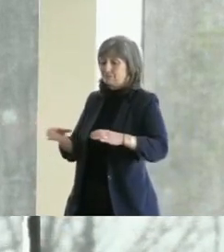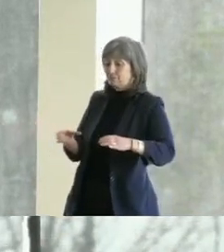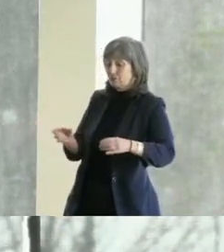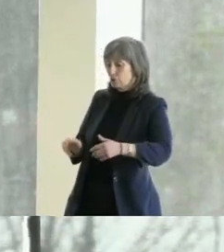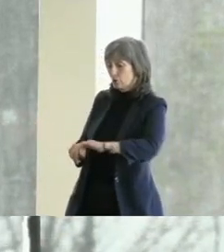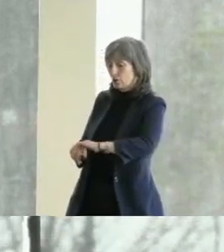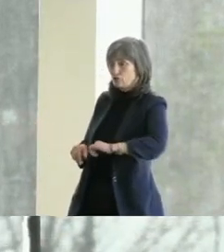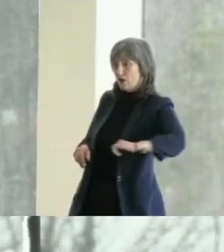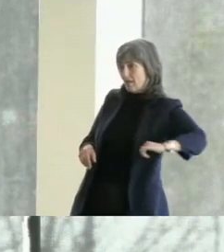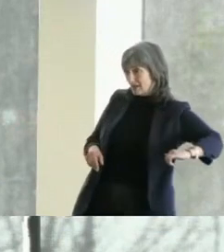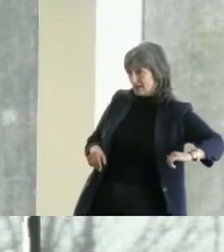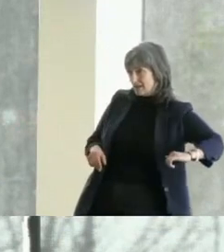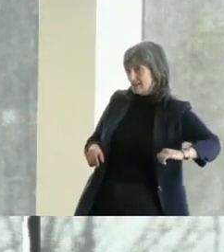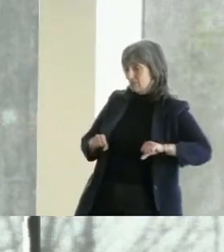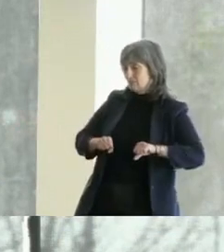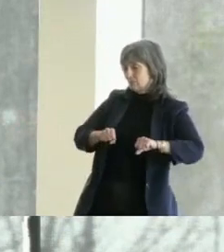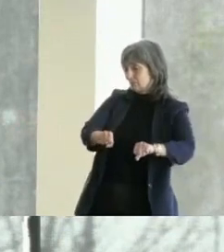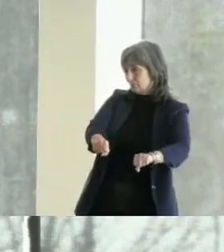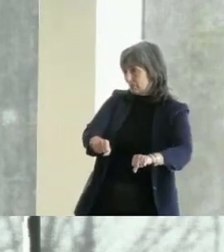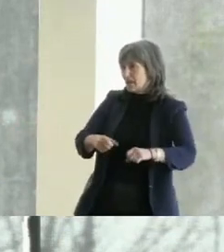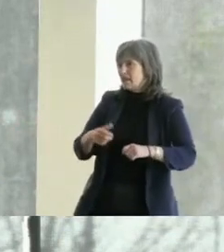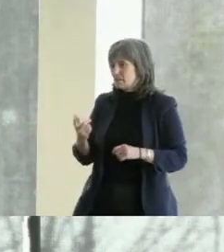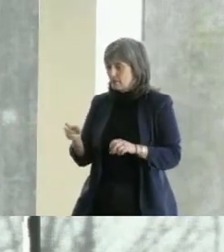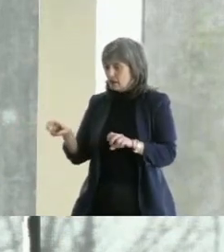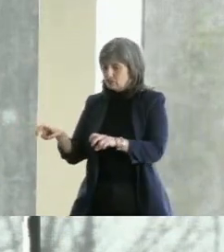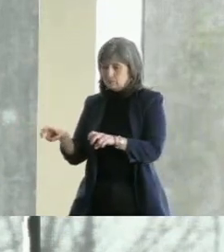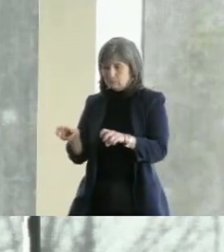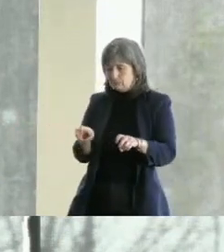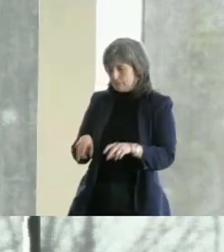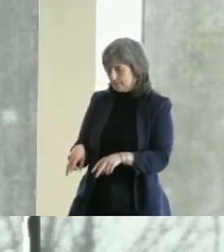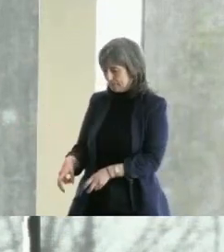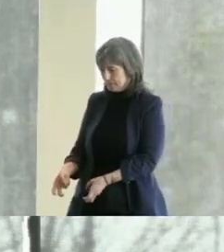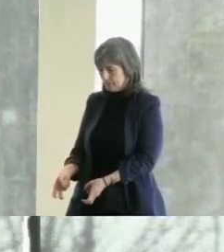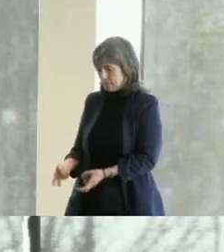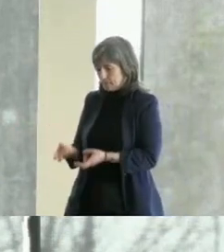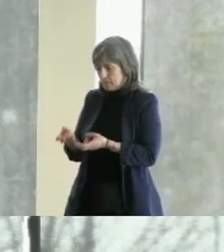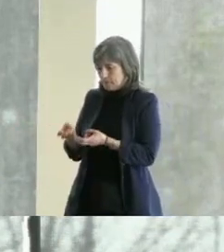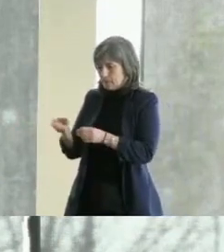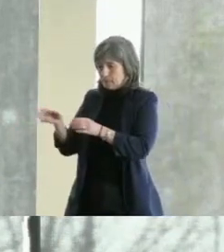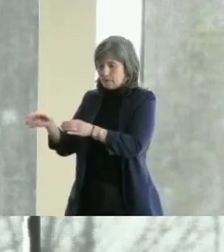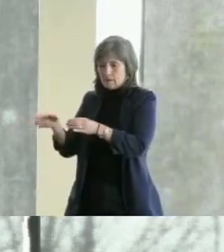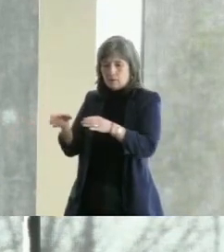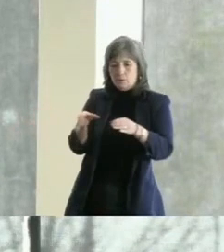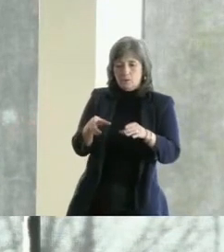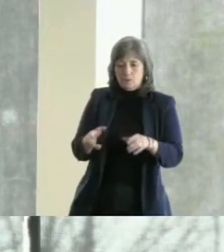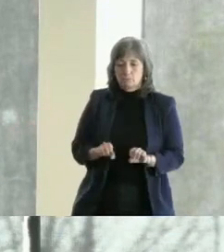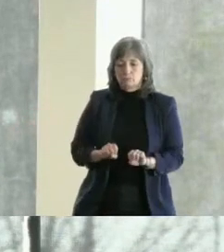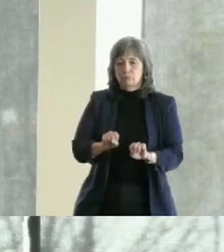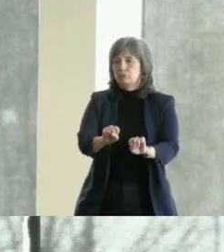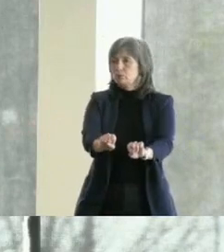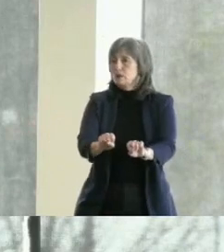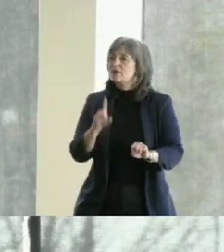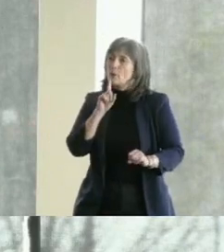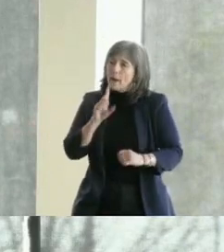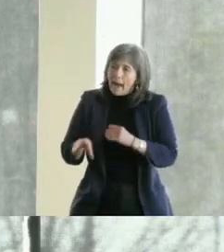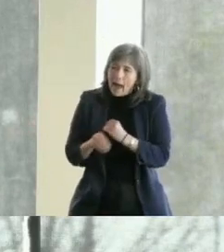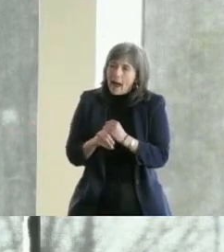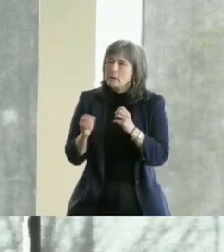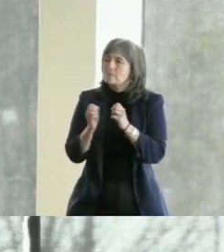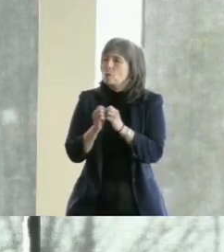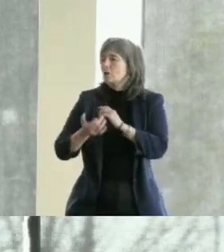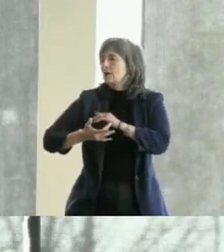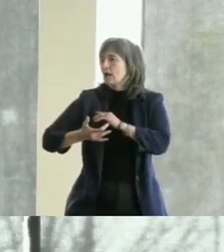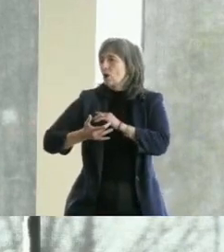or something. So it would be about you introducing assistive technology to the employer specifically around